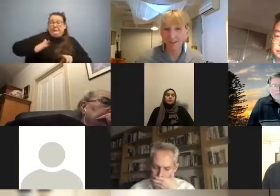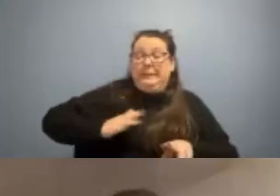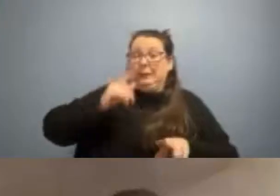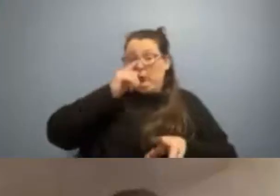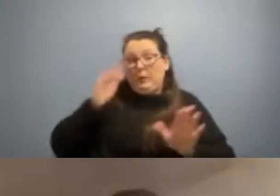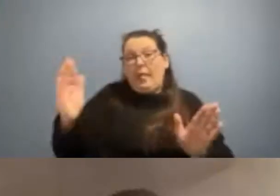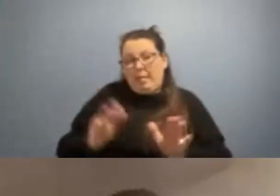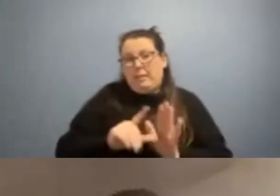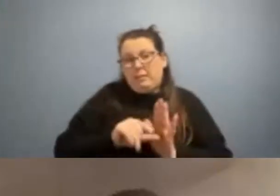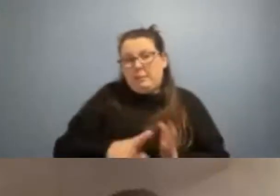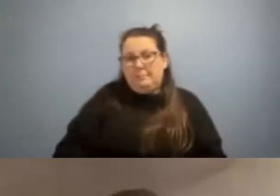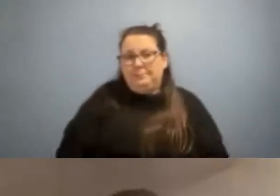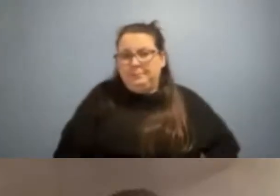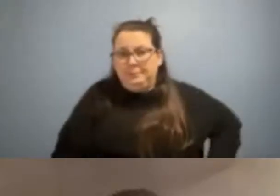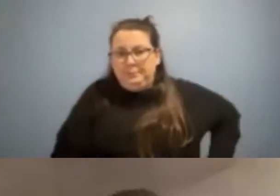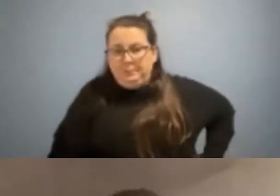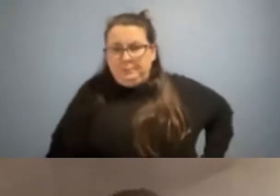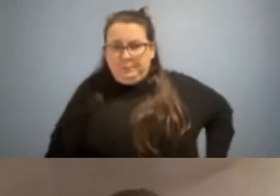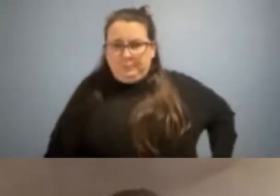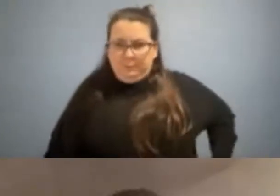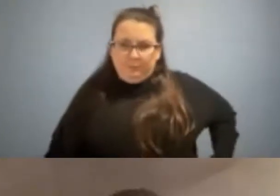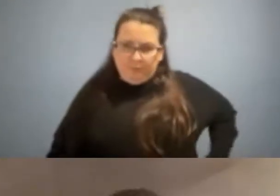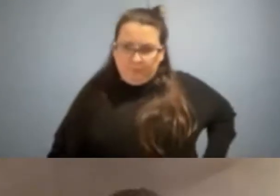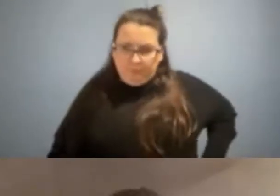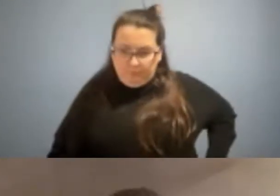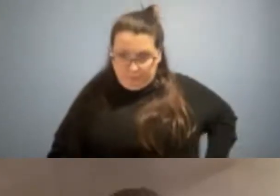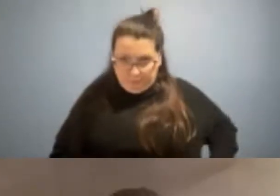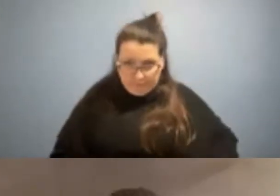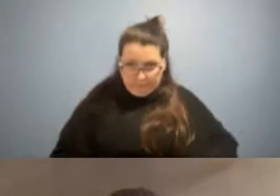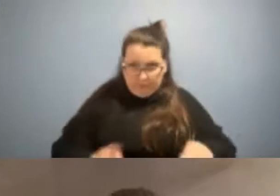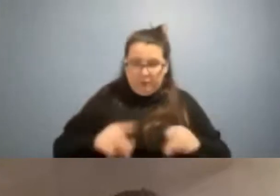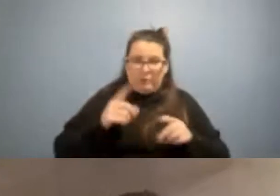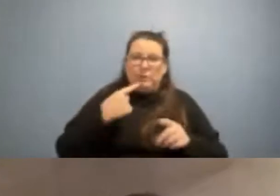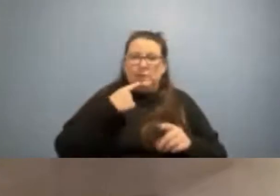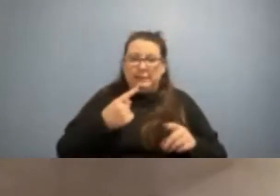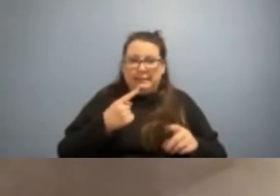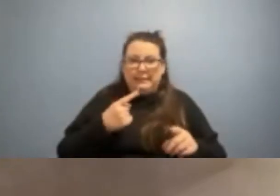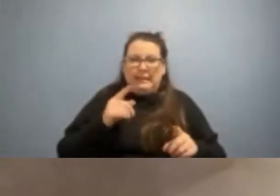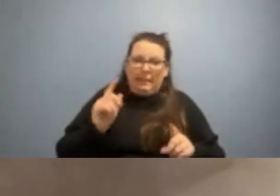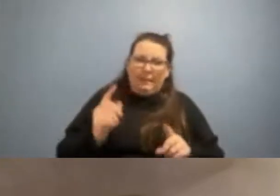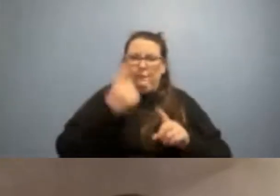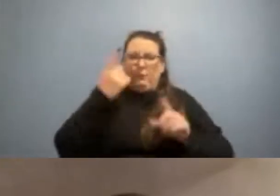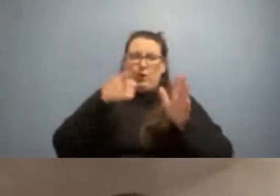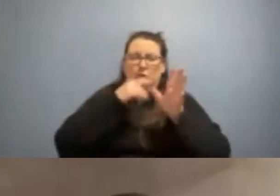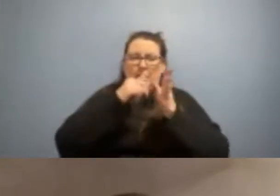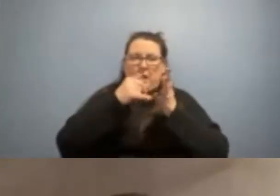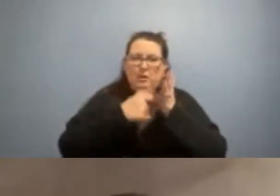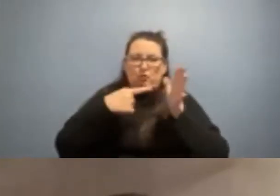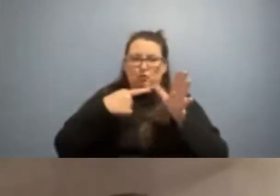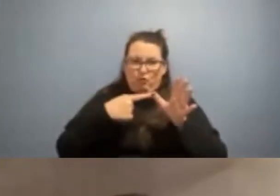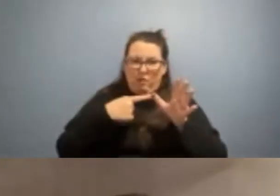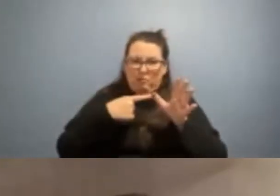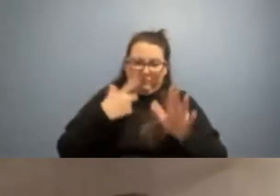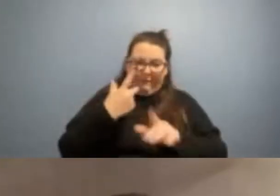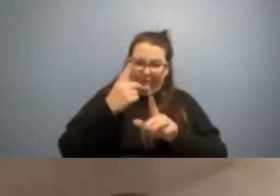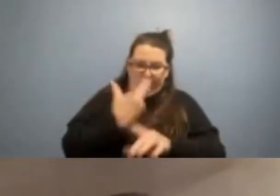Mohammed. There's a question here. Someone had their first dose of AstraZeneca but felt quite unwell after that dose, and wonders